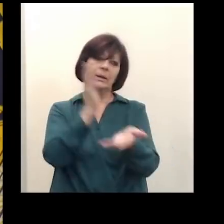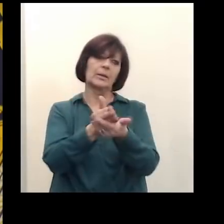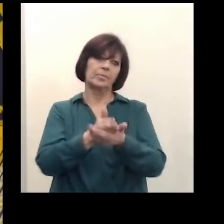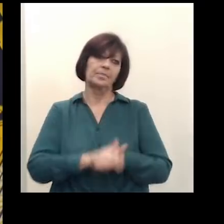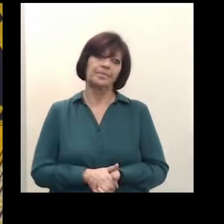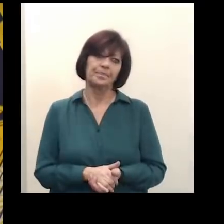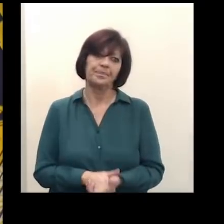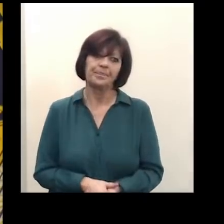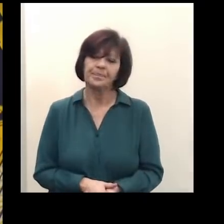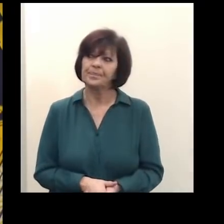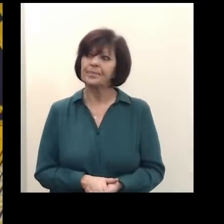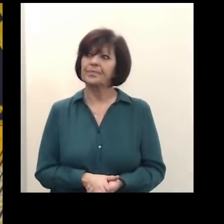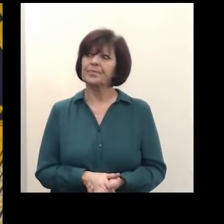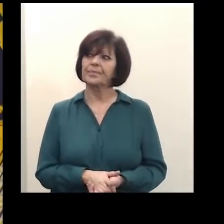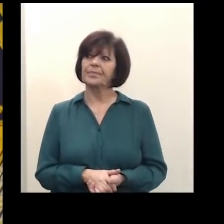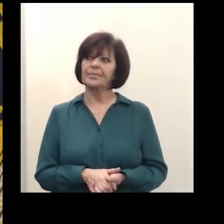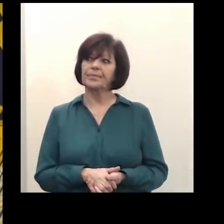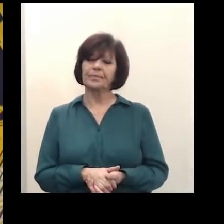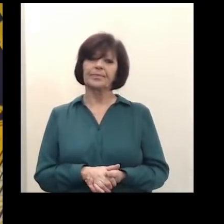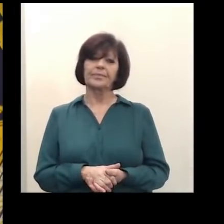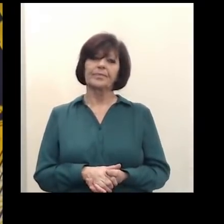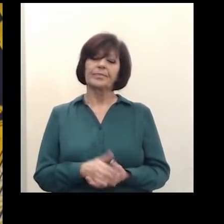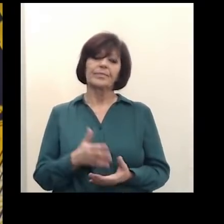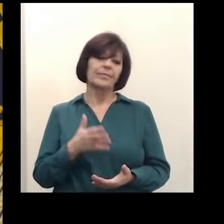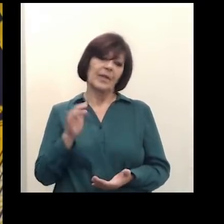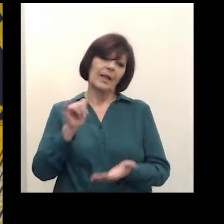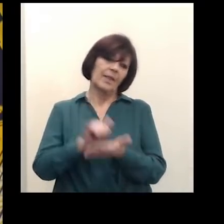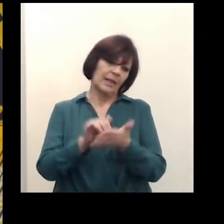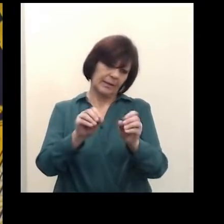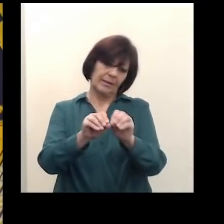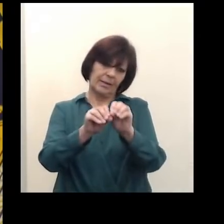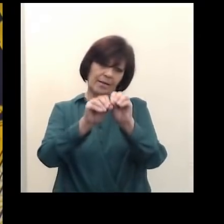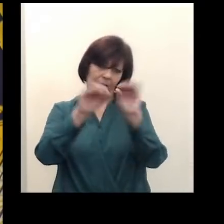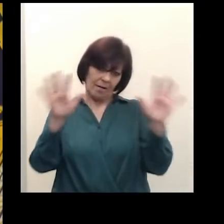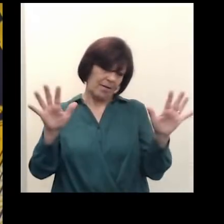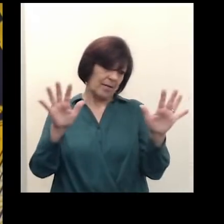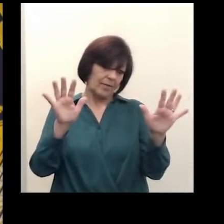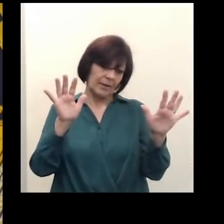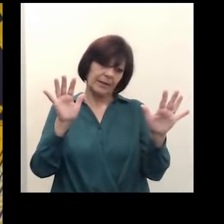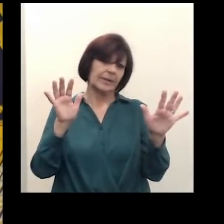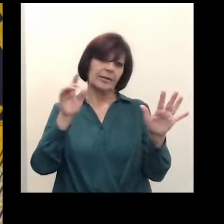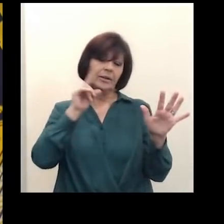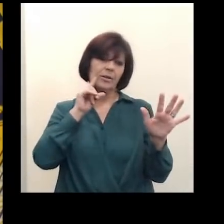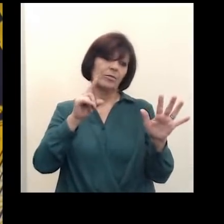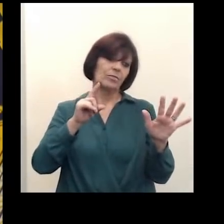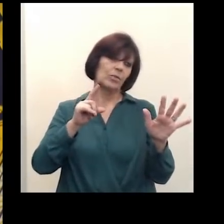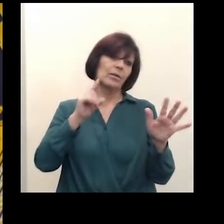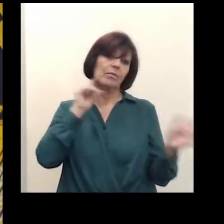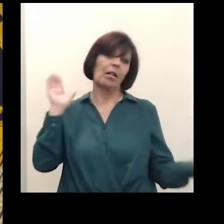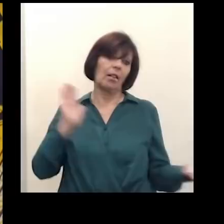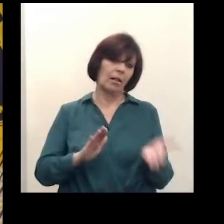and drive cases downward, and that's obviously going to help us then minimize cases moving forward.